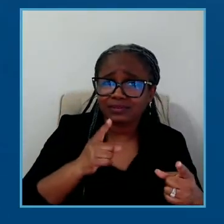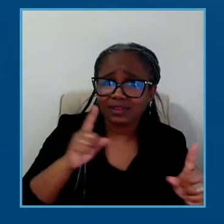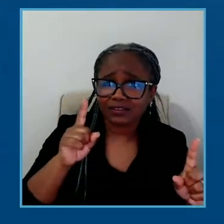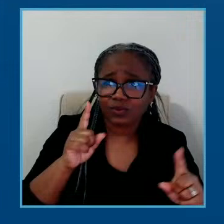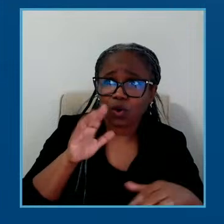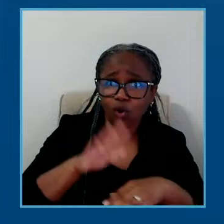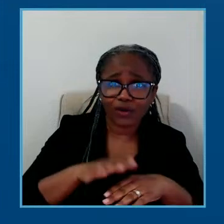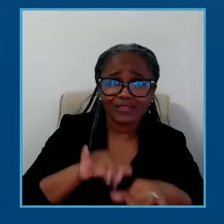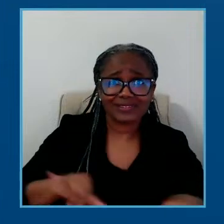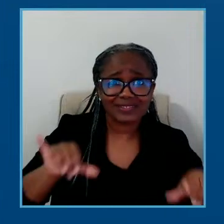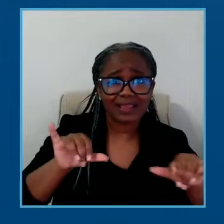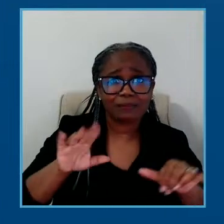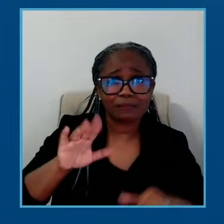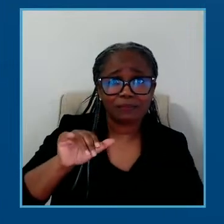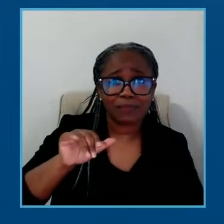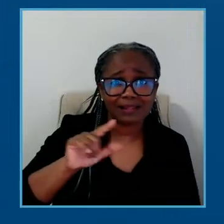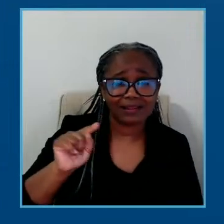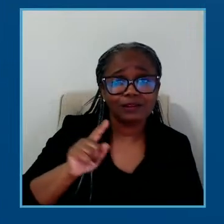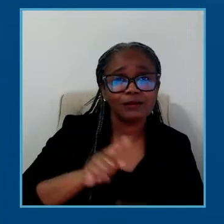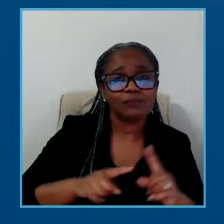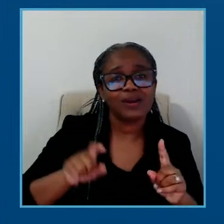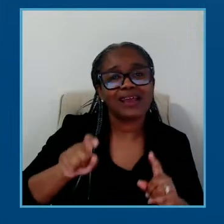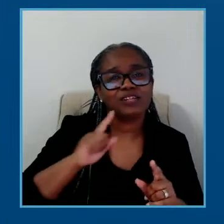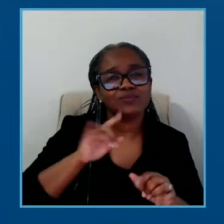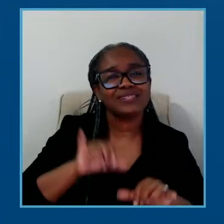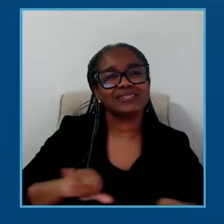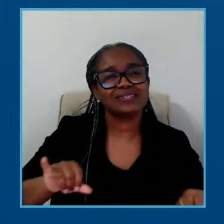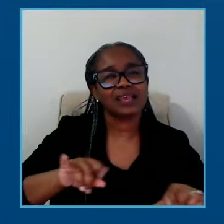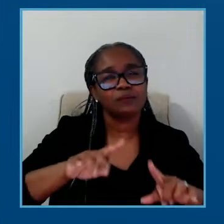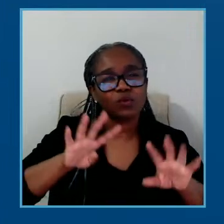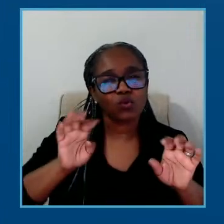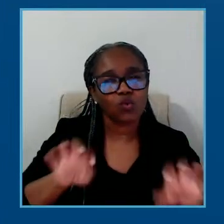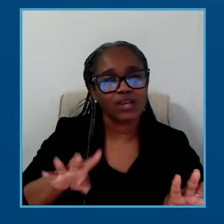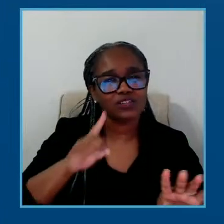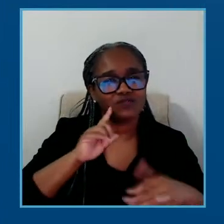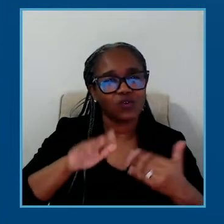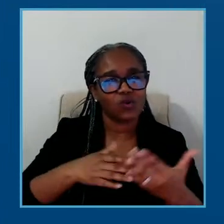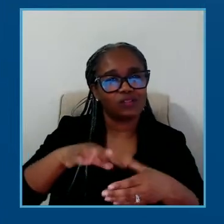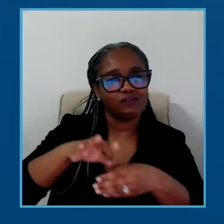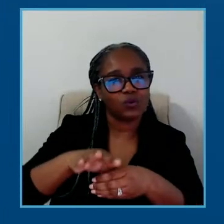question that's being posed to all the voters. Which two candidates do you prefer?